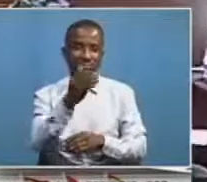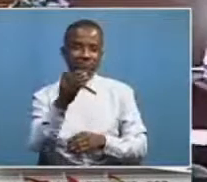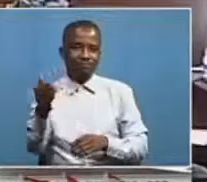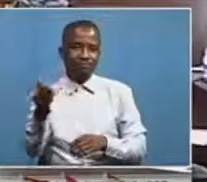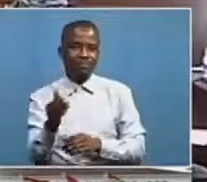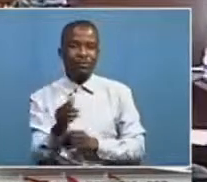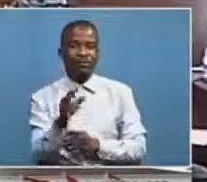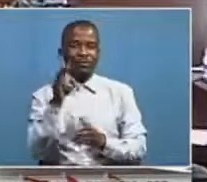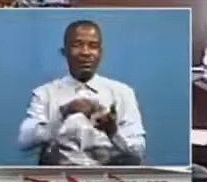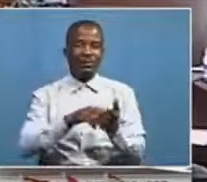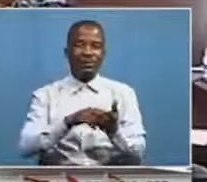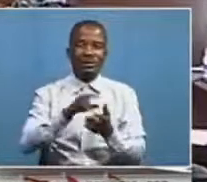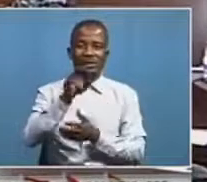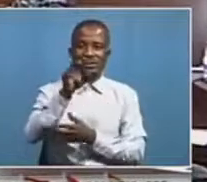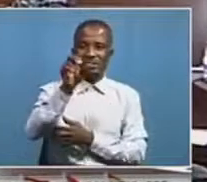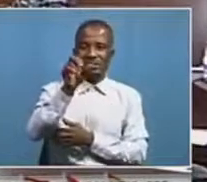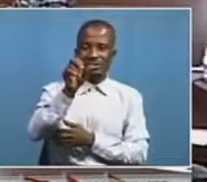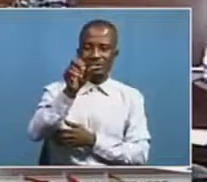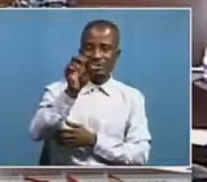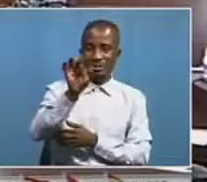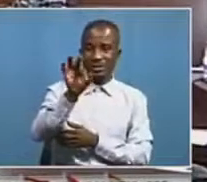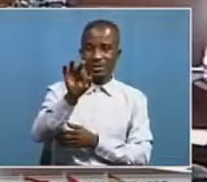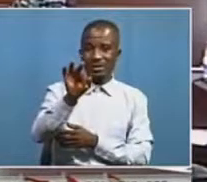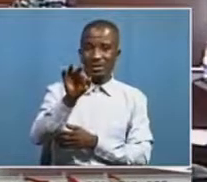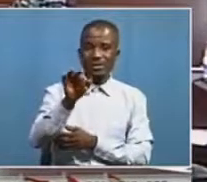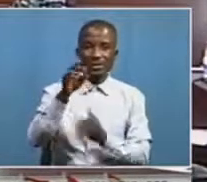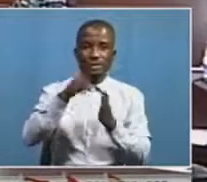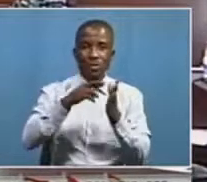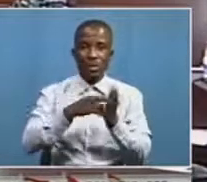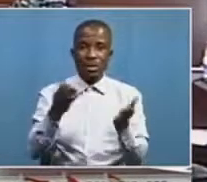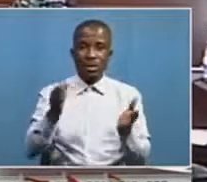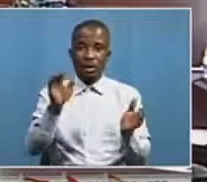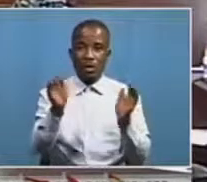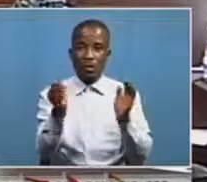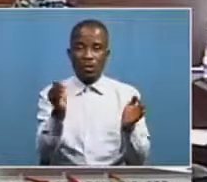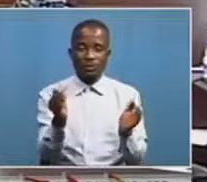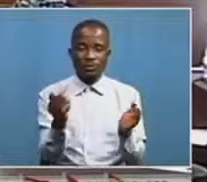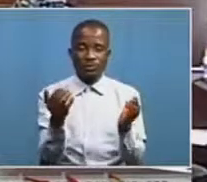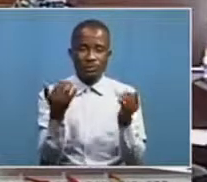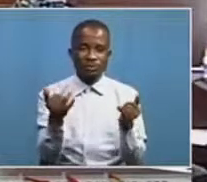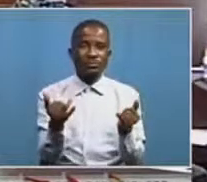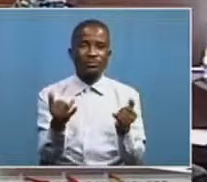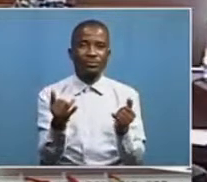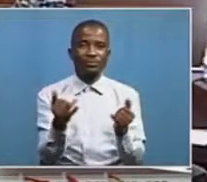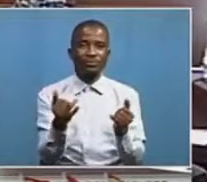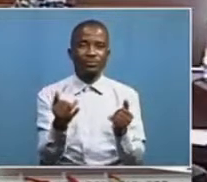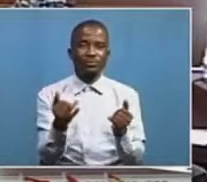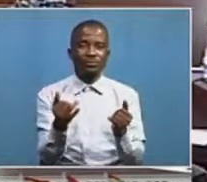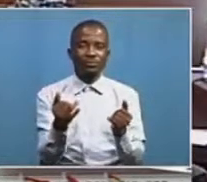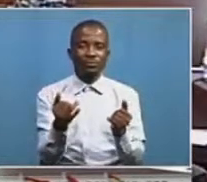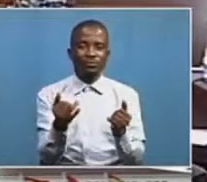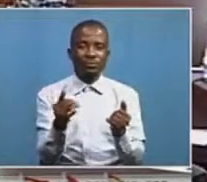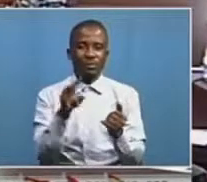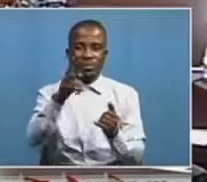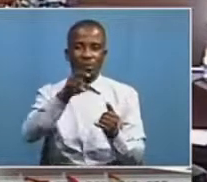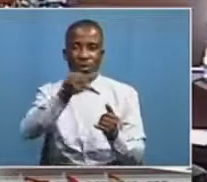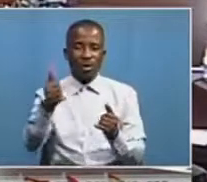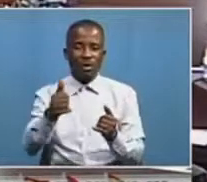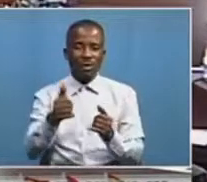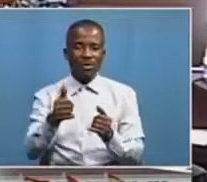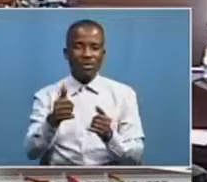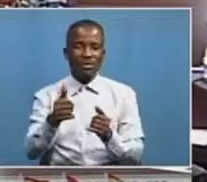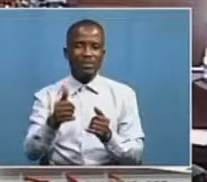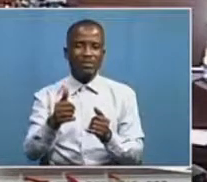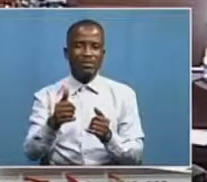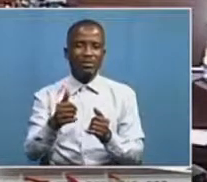J1/8/2019, dated 19 June 2019, unreported, and Mayor Ablese and two others versus Attorney General,